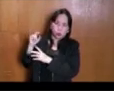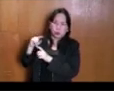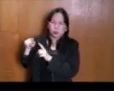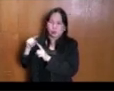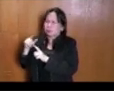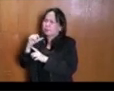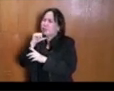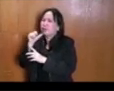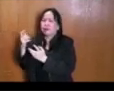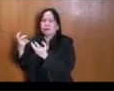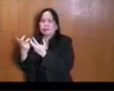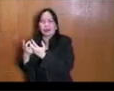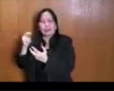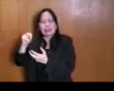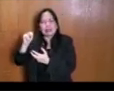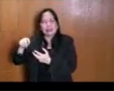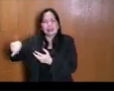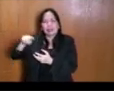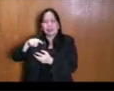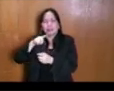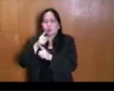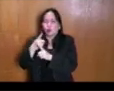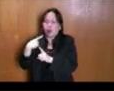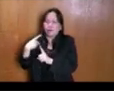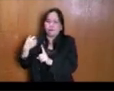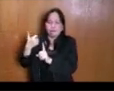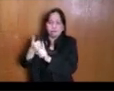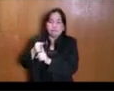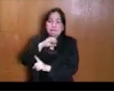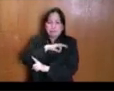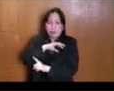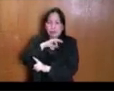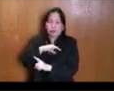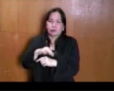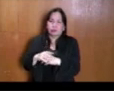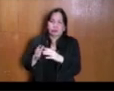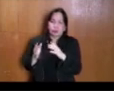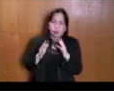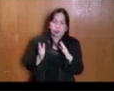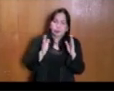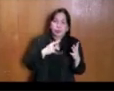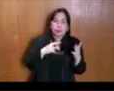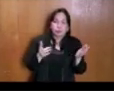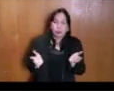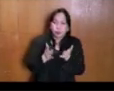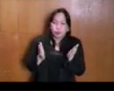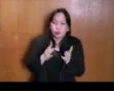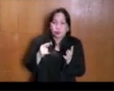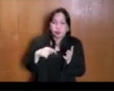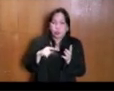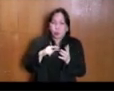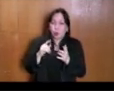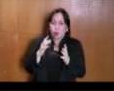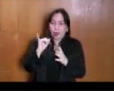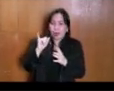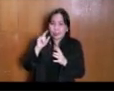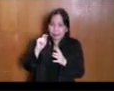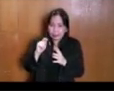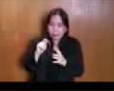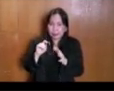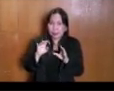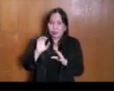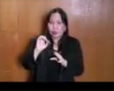not necessarily always be the most impactful. We should also encourage open IP, open data, and open